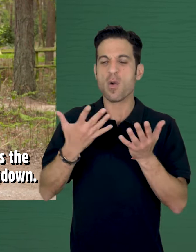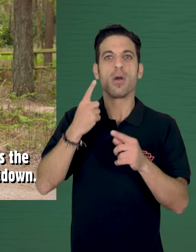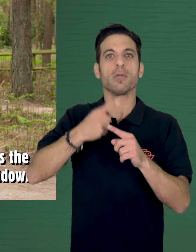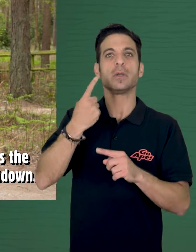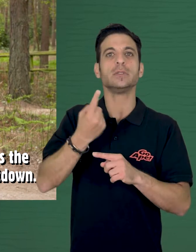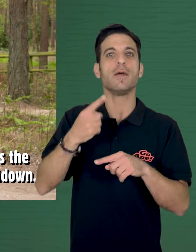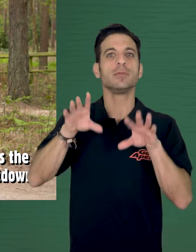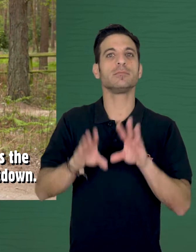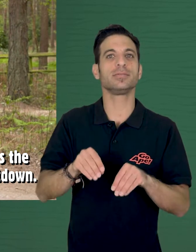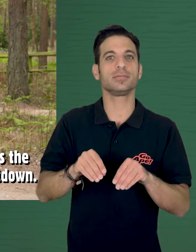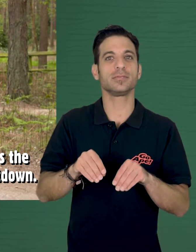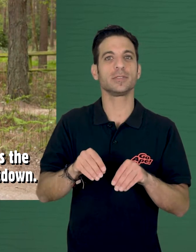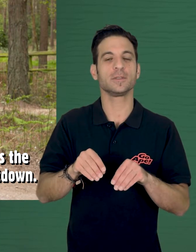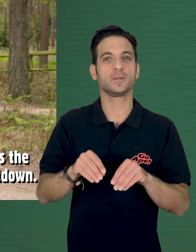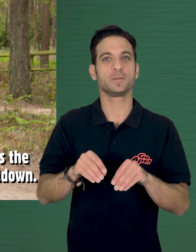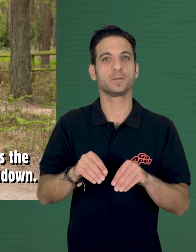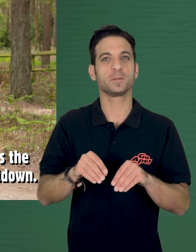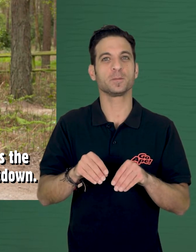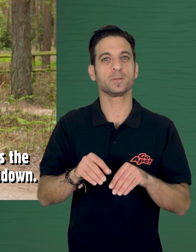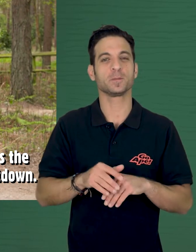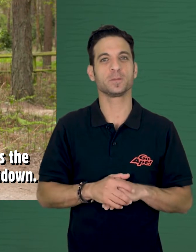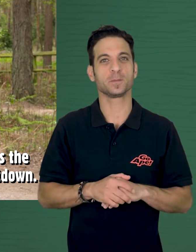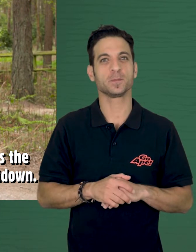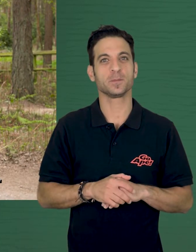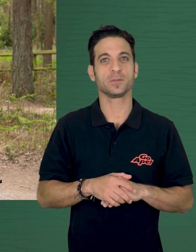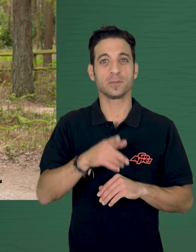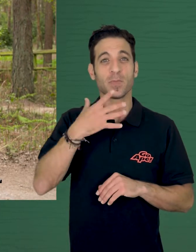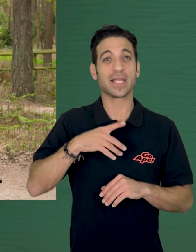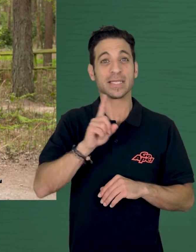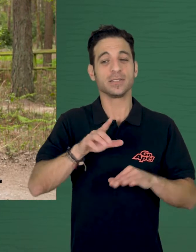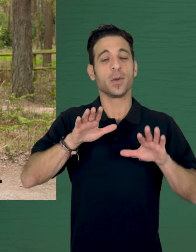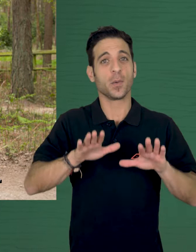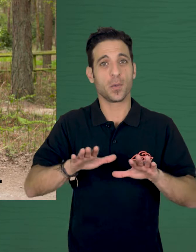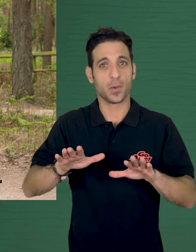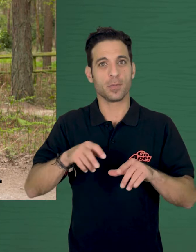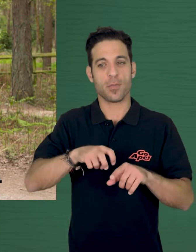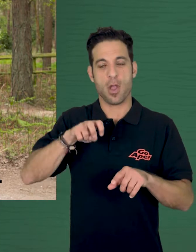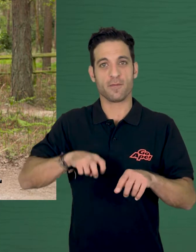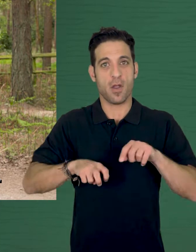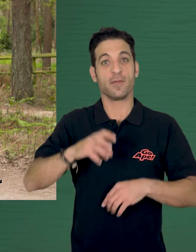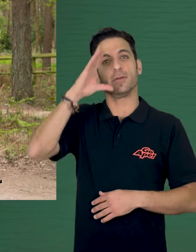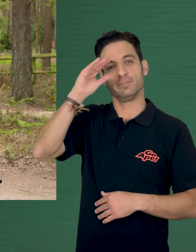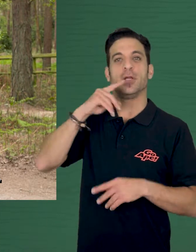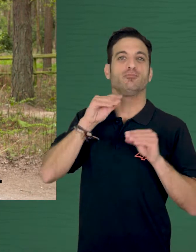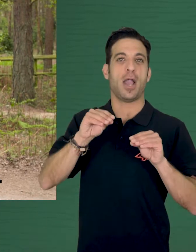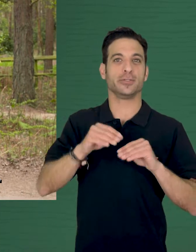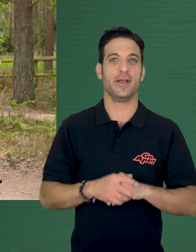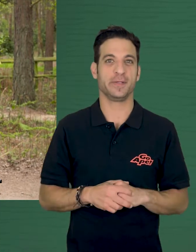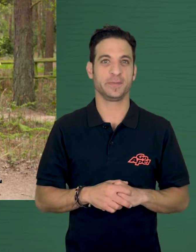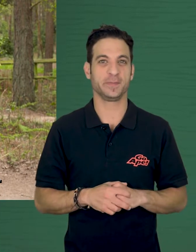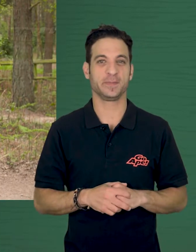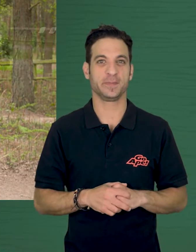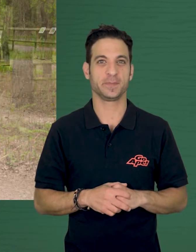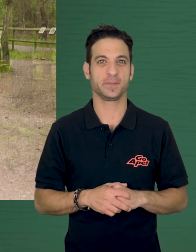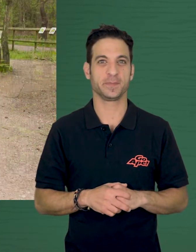Segway has developed a fault and it will eventually shut down. So what you need to do is slow down, stop and step off and then just let one of